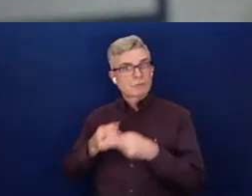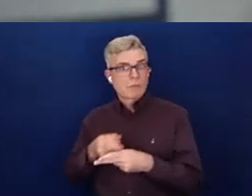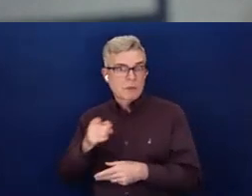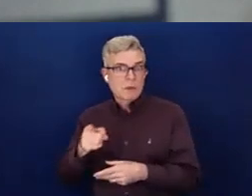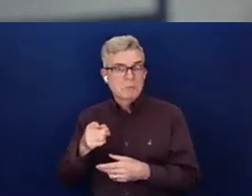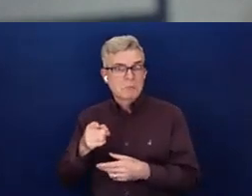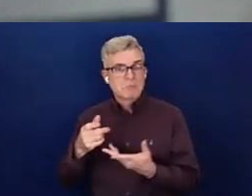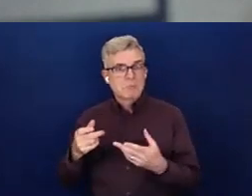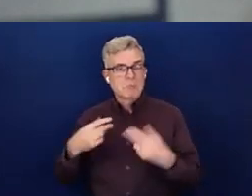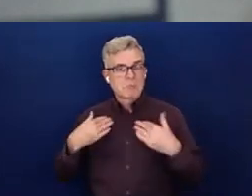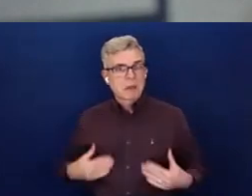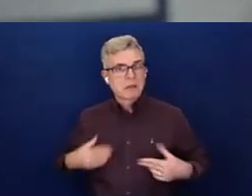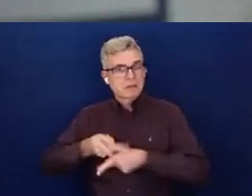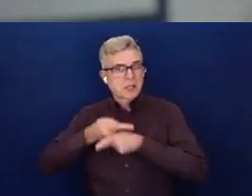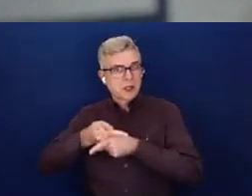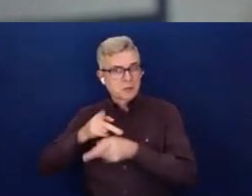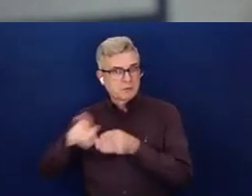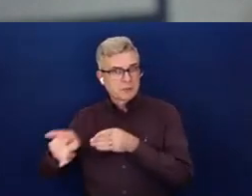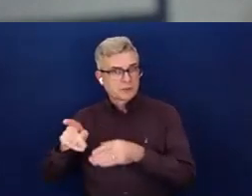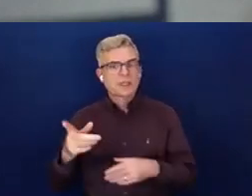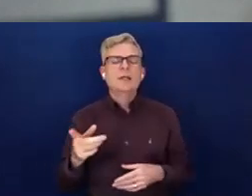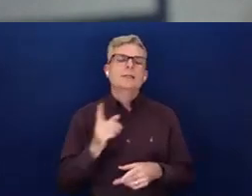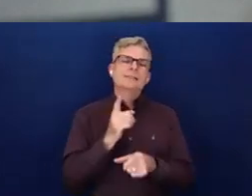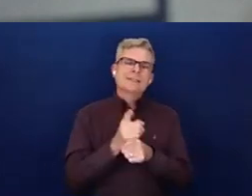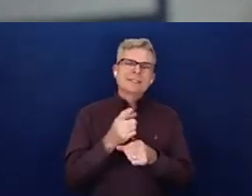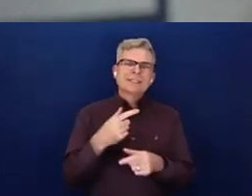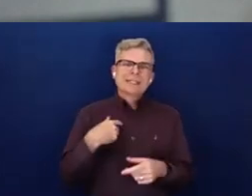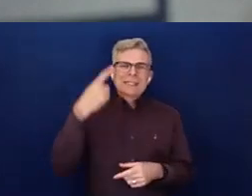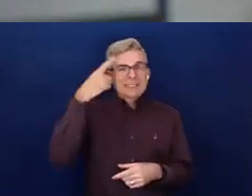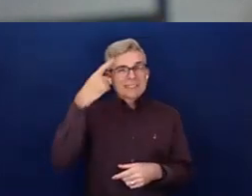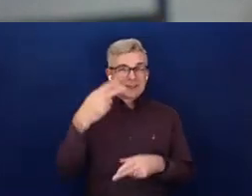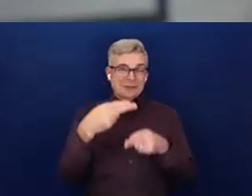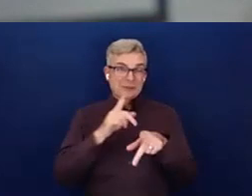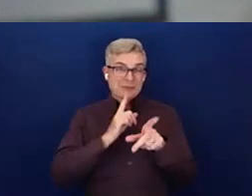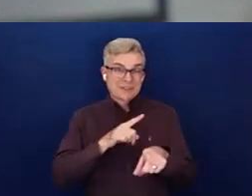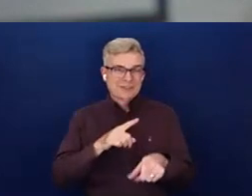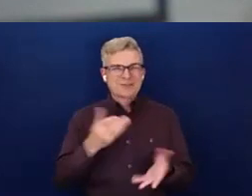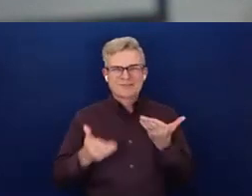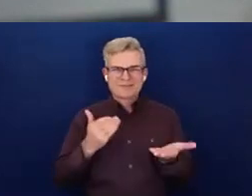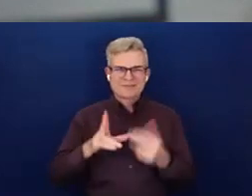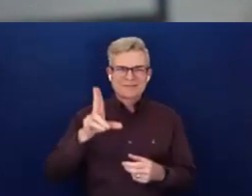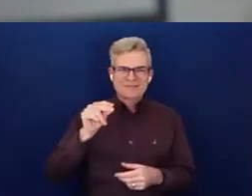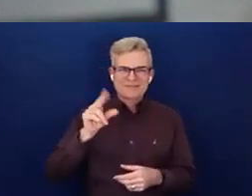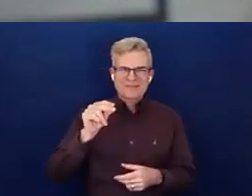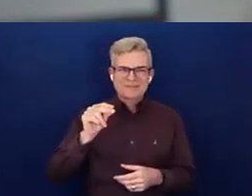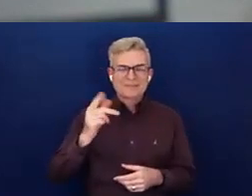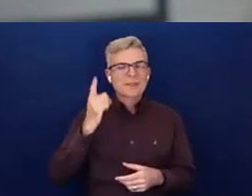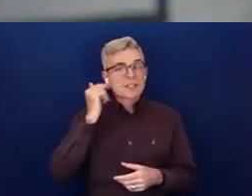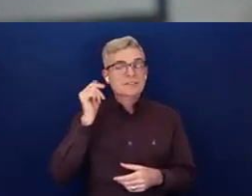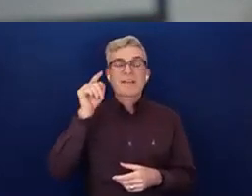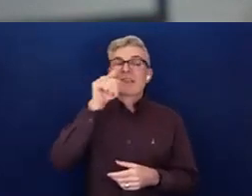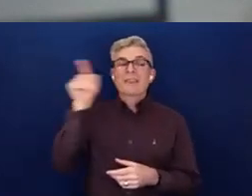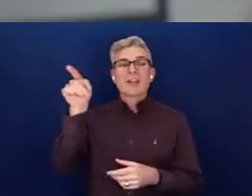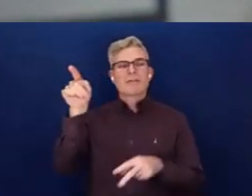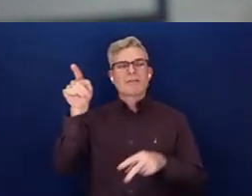I think that the short answer is probably no, because what they're thinking of is level of